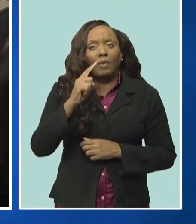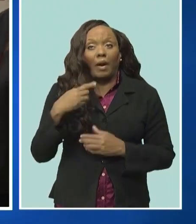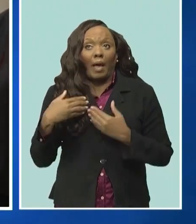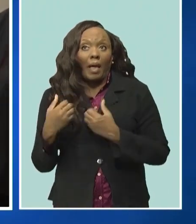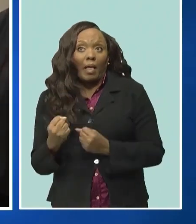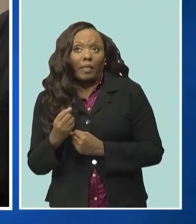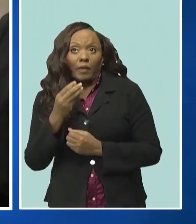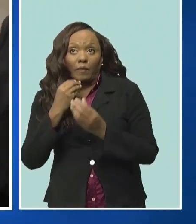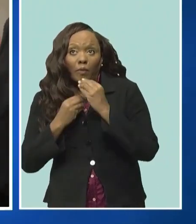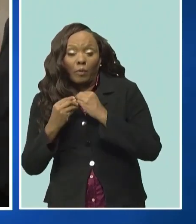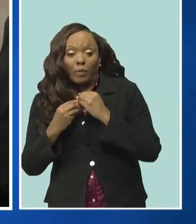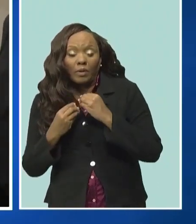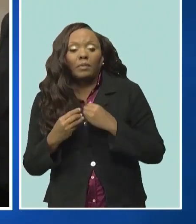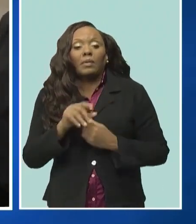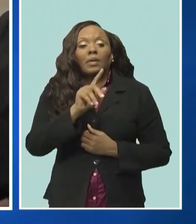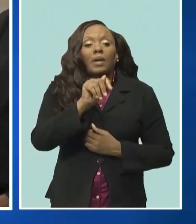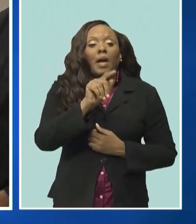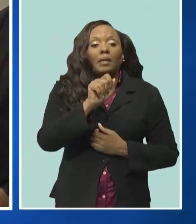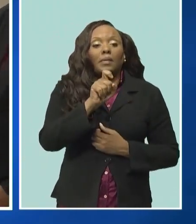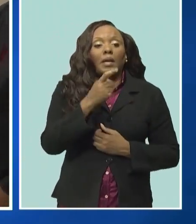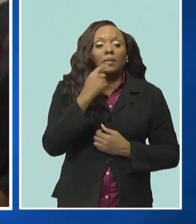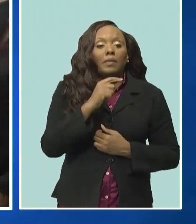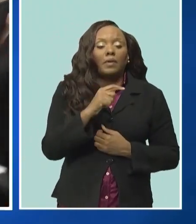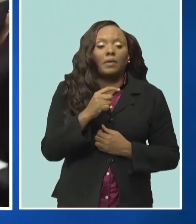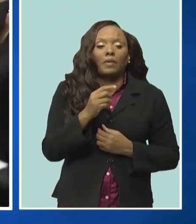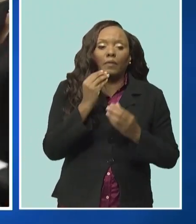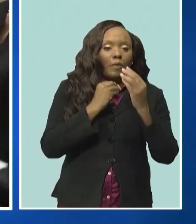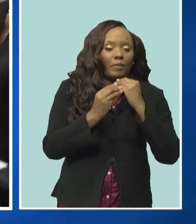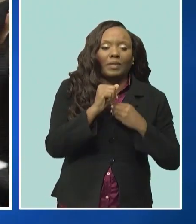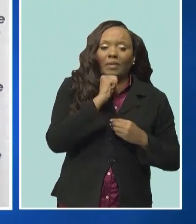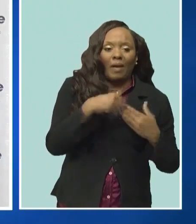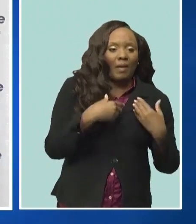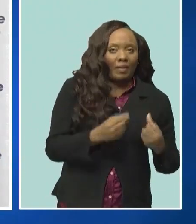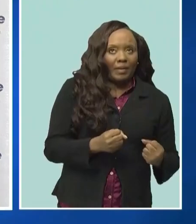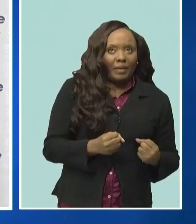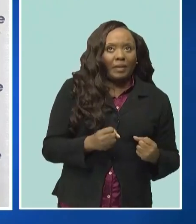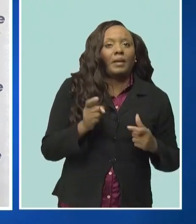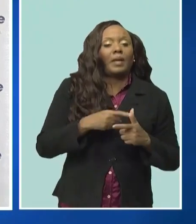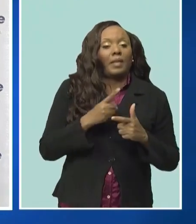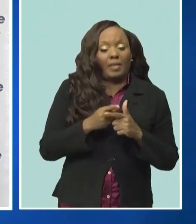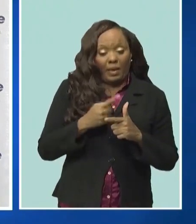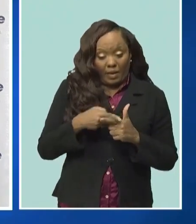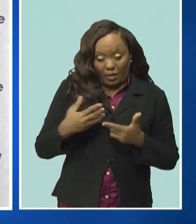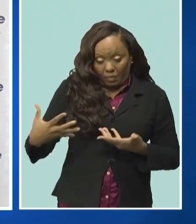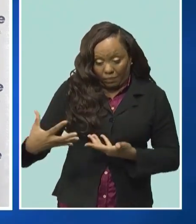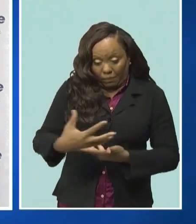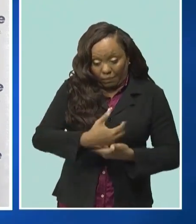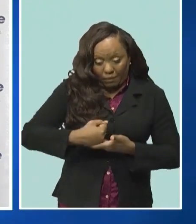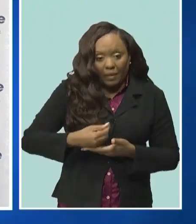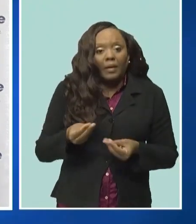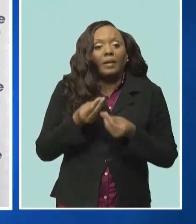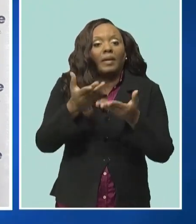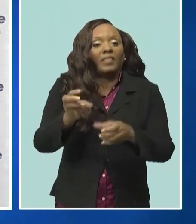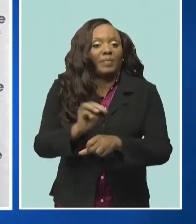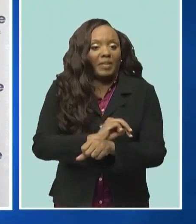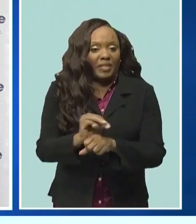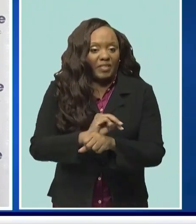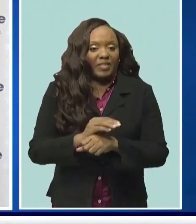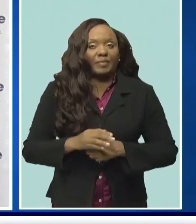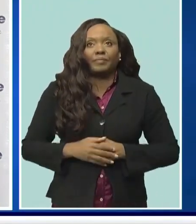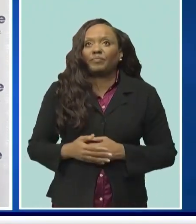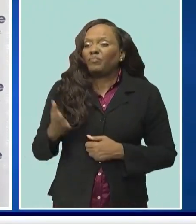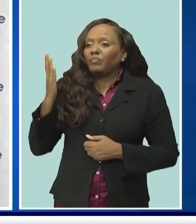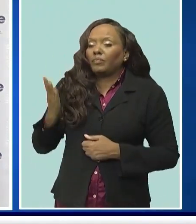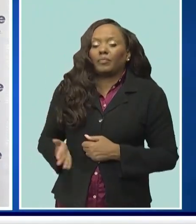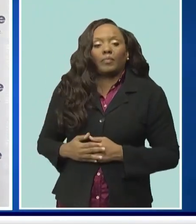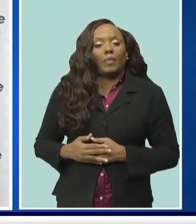items. She says that study has been shared with the ministry. We have to be able to make it affordable for people to